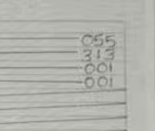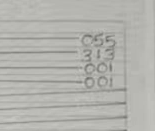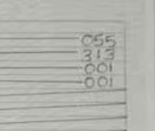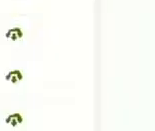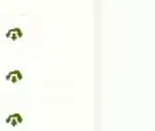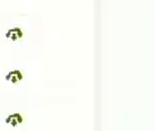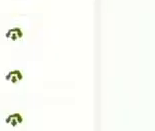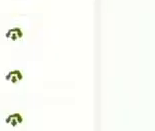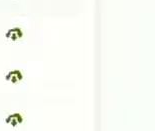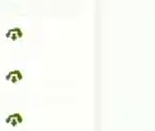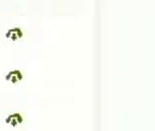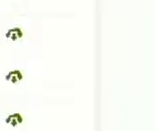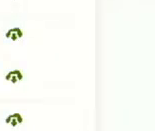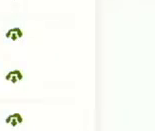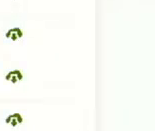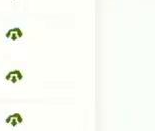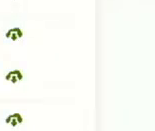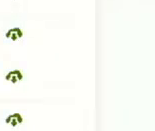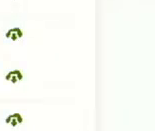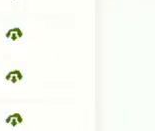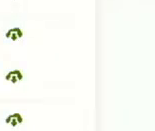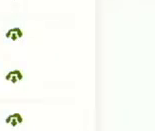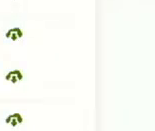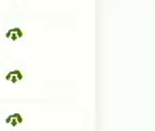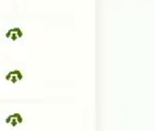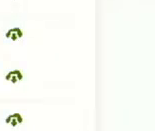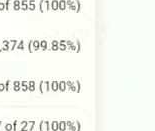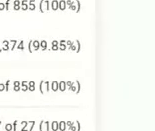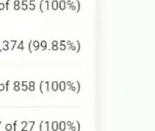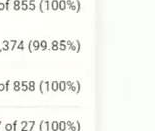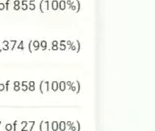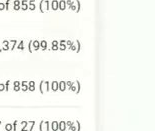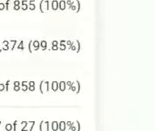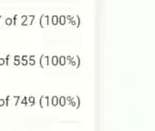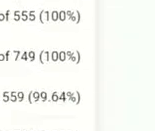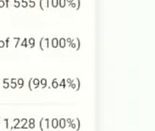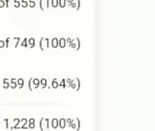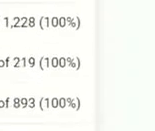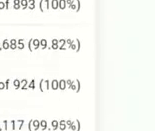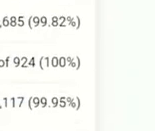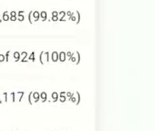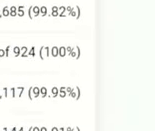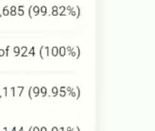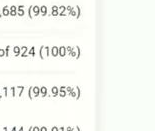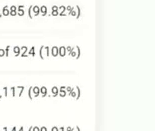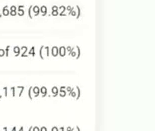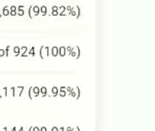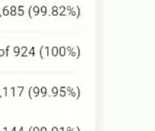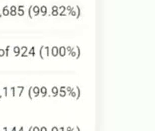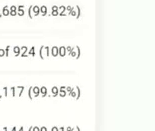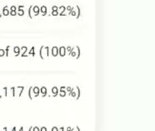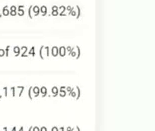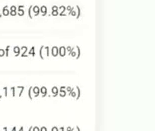the thousands of forms that we have identified with the same issue.